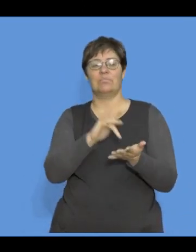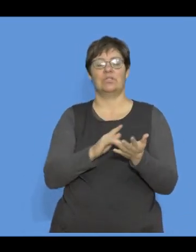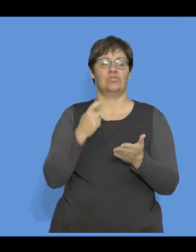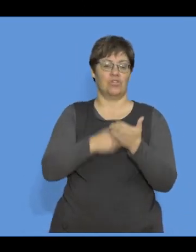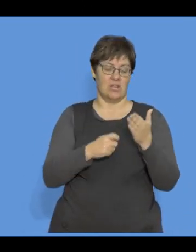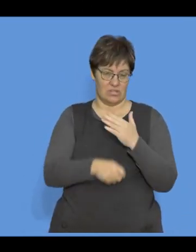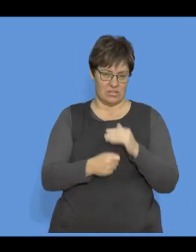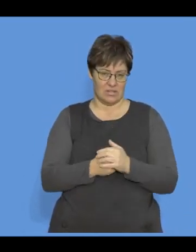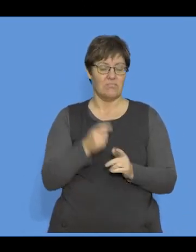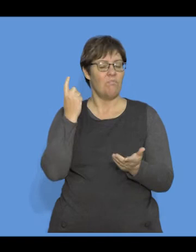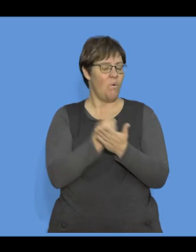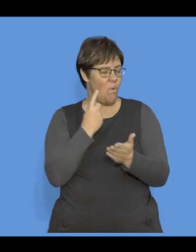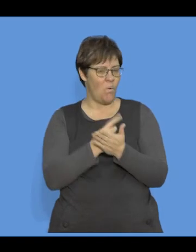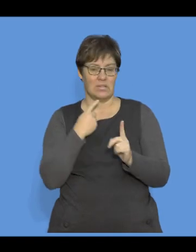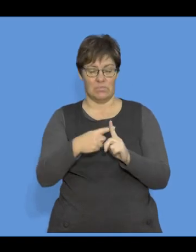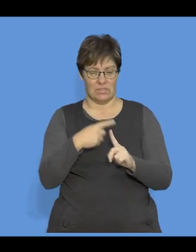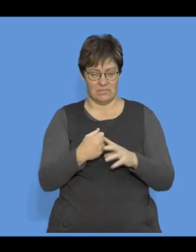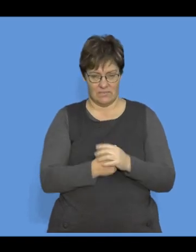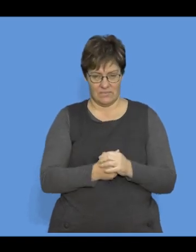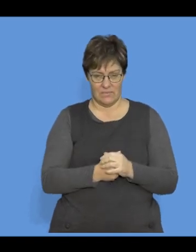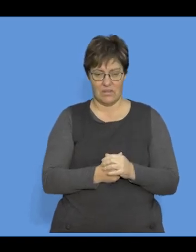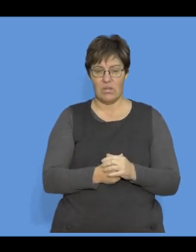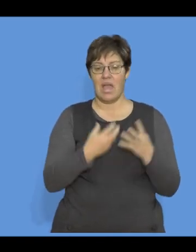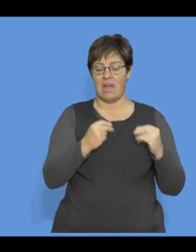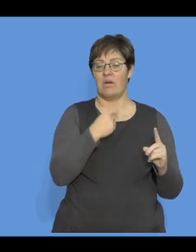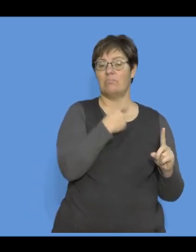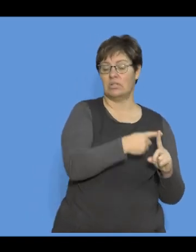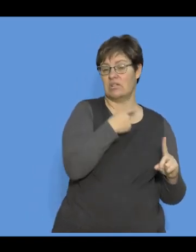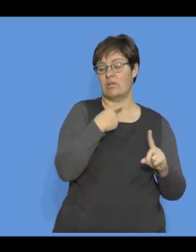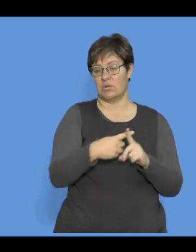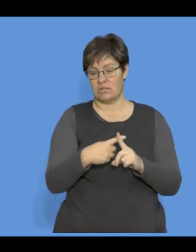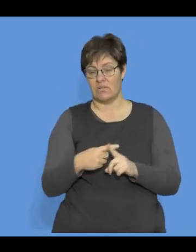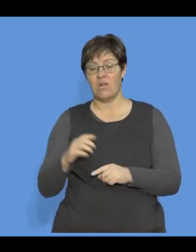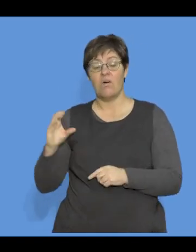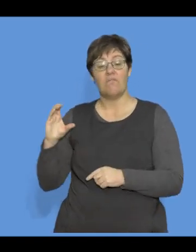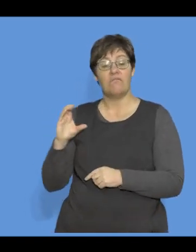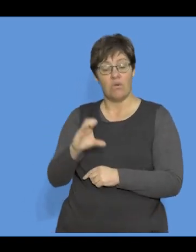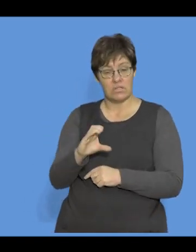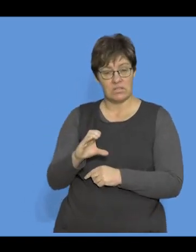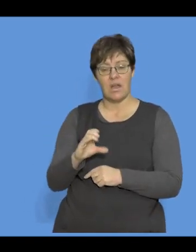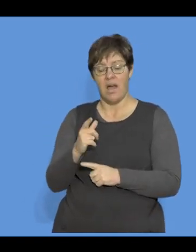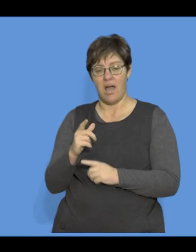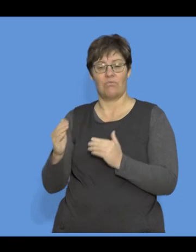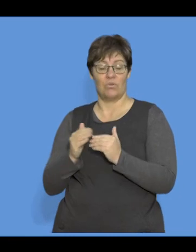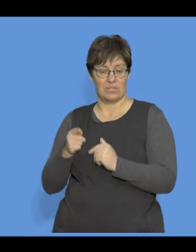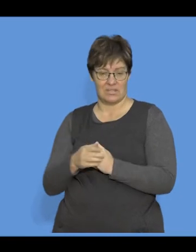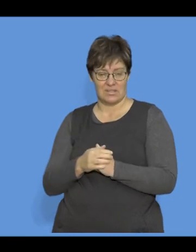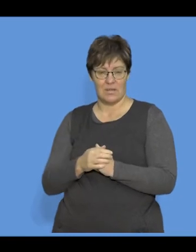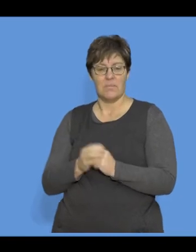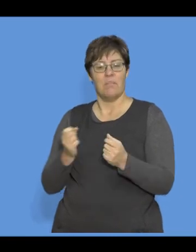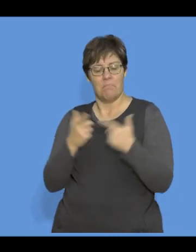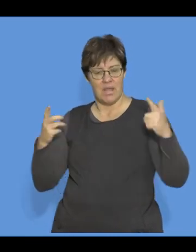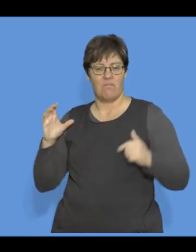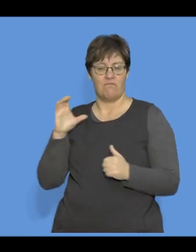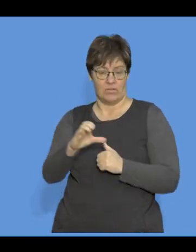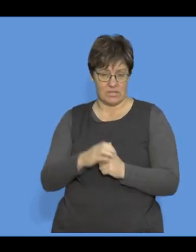charge is always positive. So we've got positive, positive. The force is going to be, because it's quite close, is going to be quite a big force in